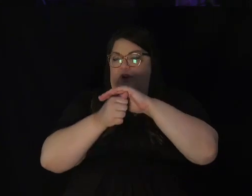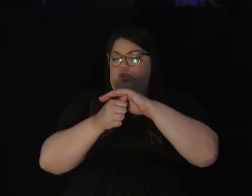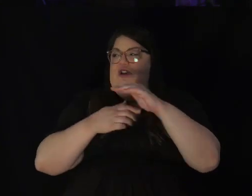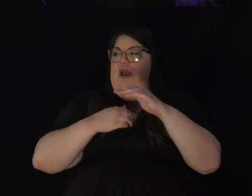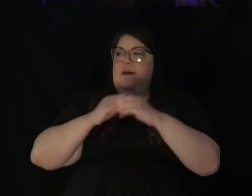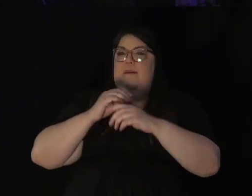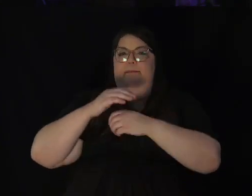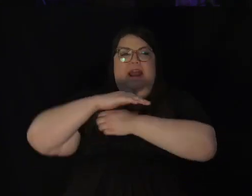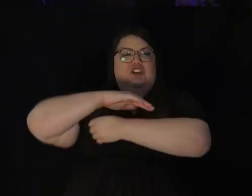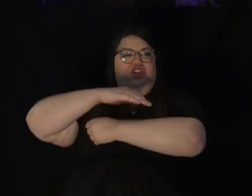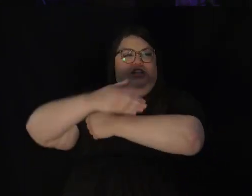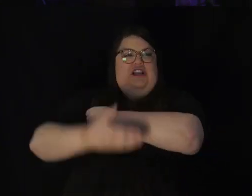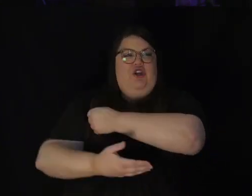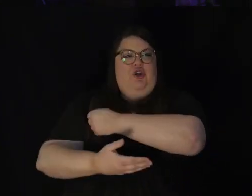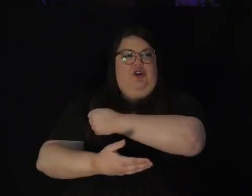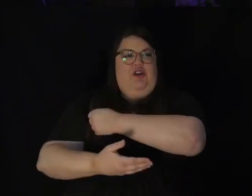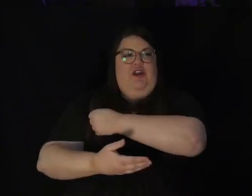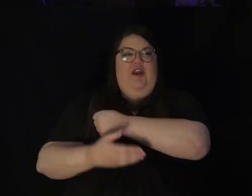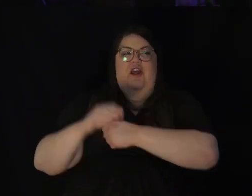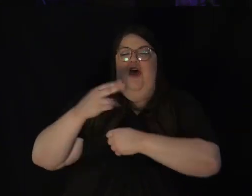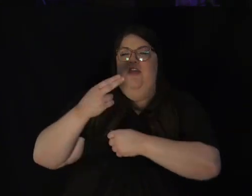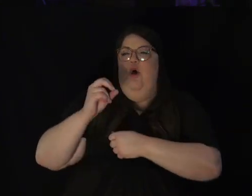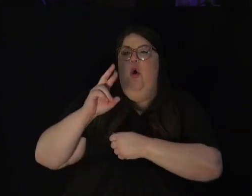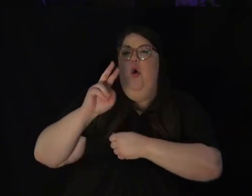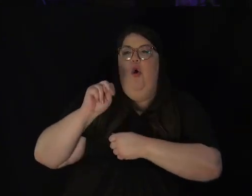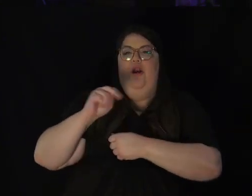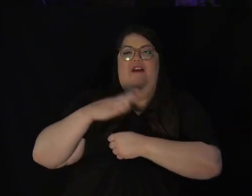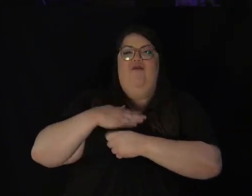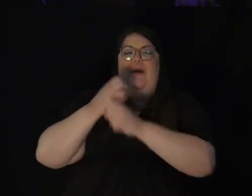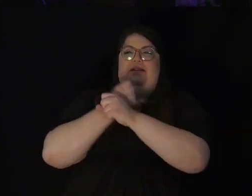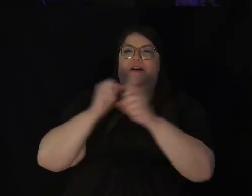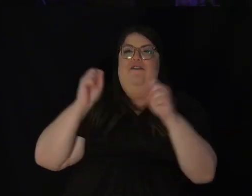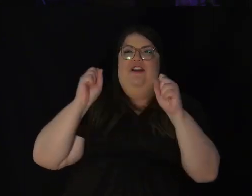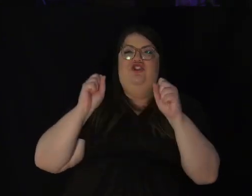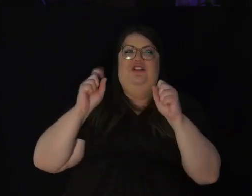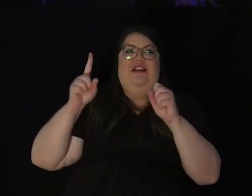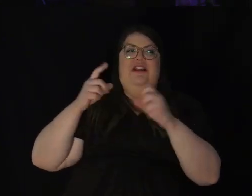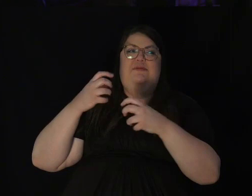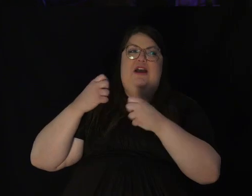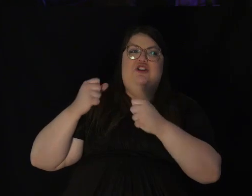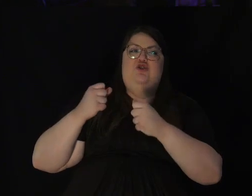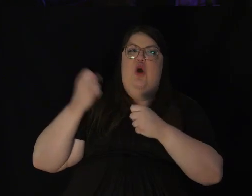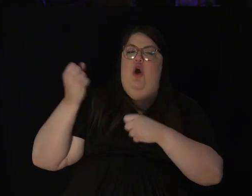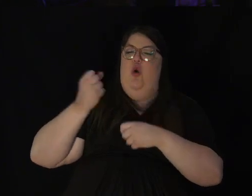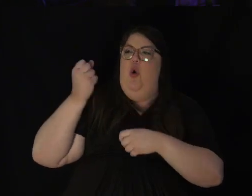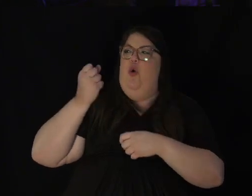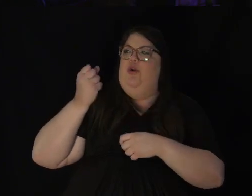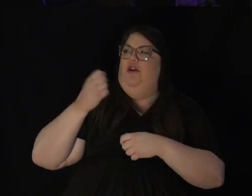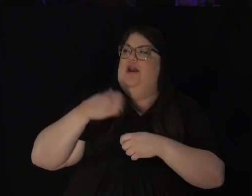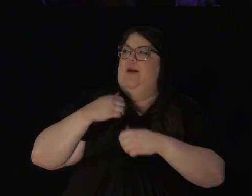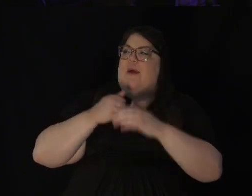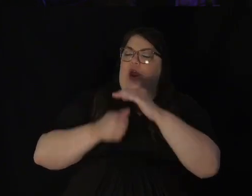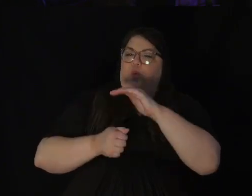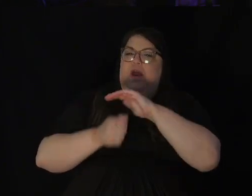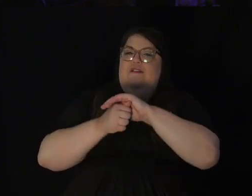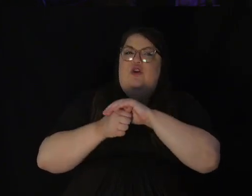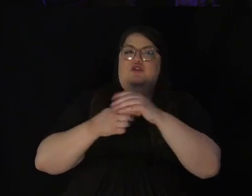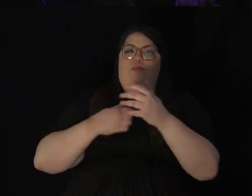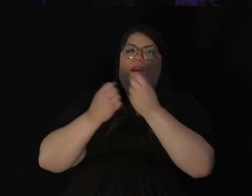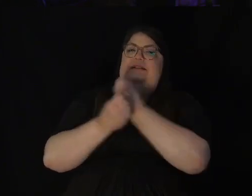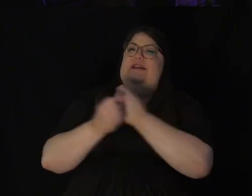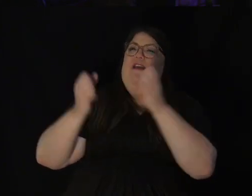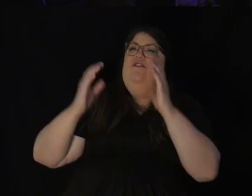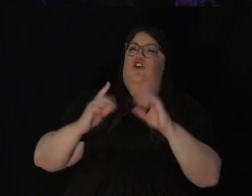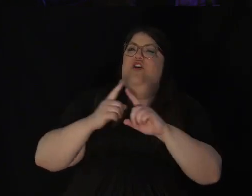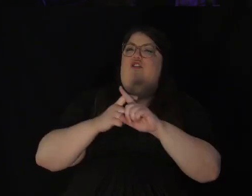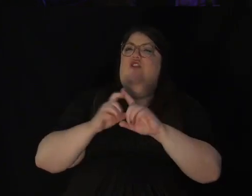shield and the horn of my salvation. He is my stronghold, my refuge, and my savior. From